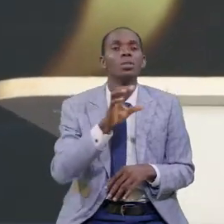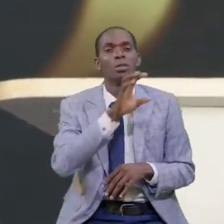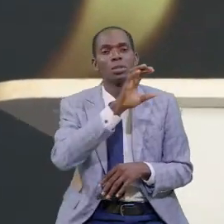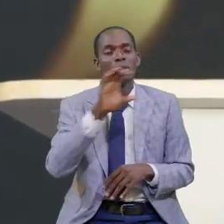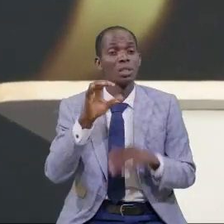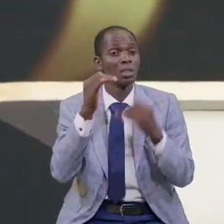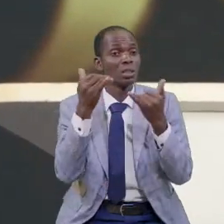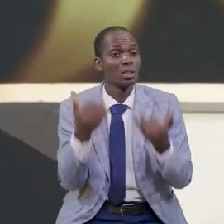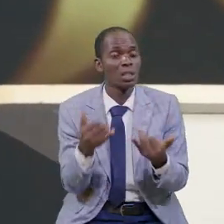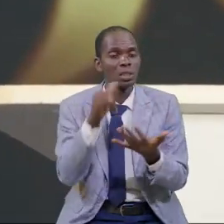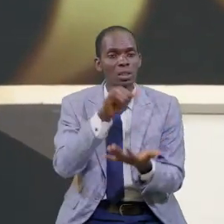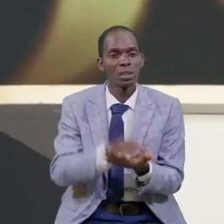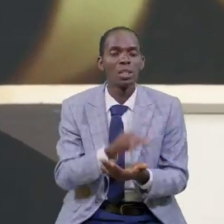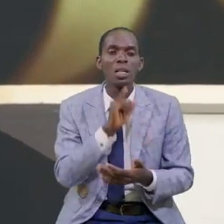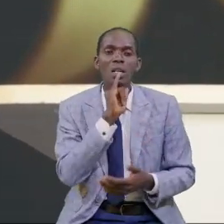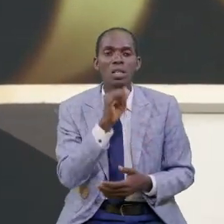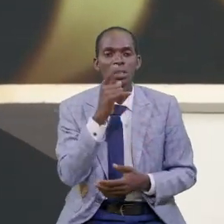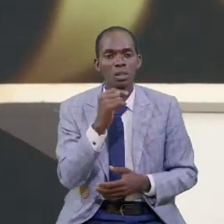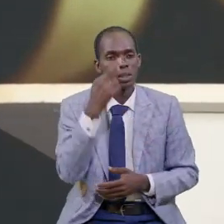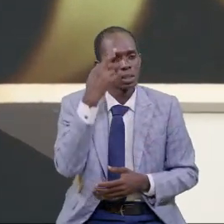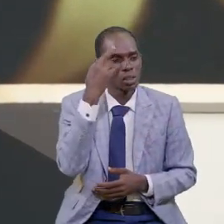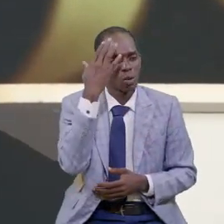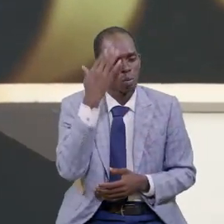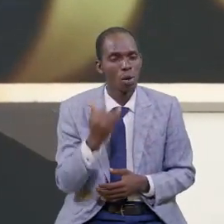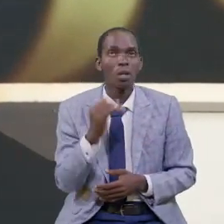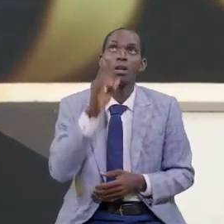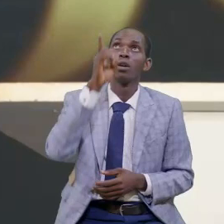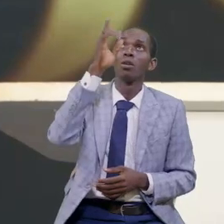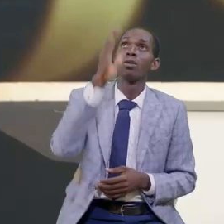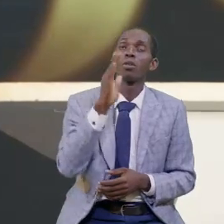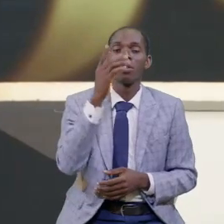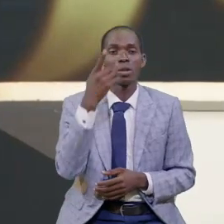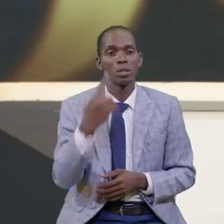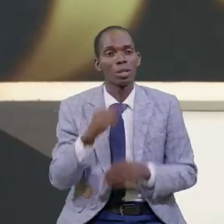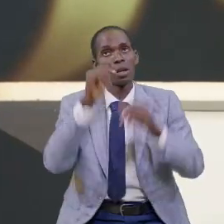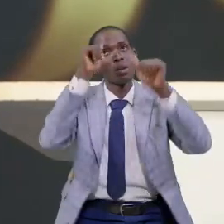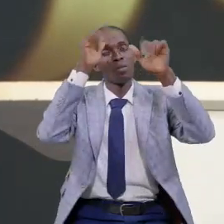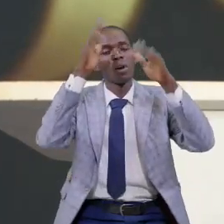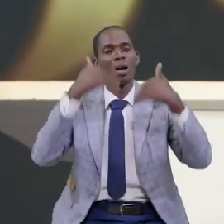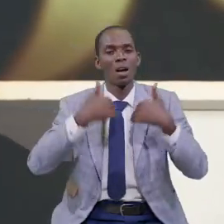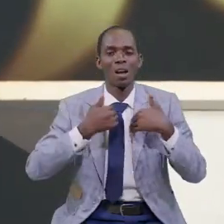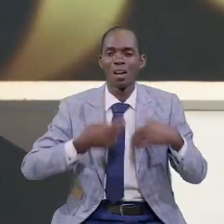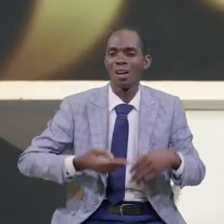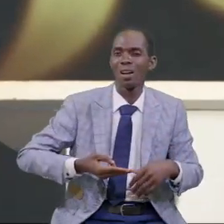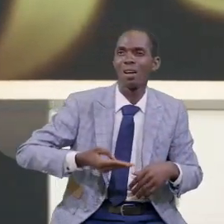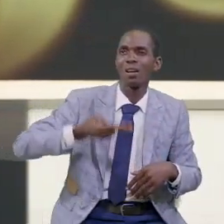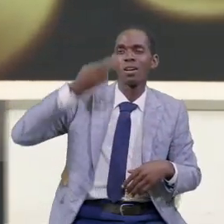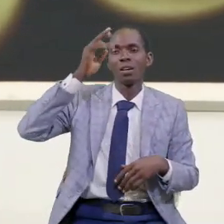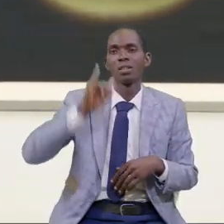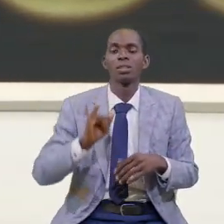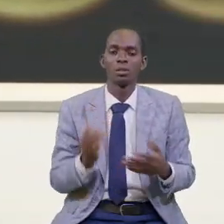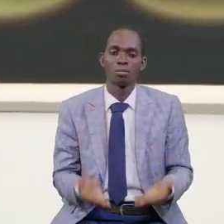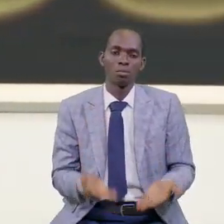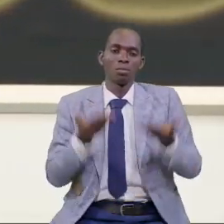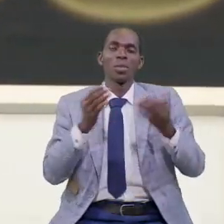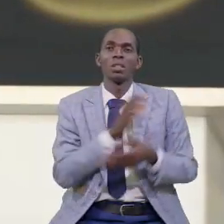why God the Father has highly exalted him. And you want exaltation